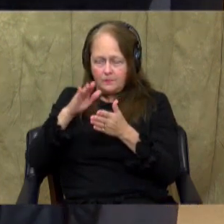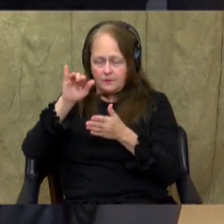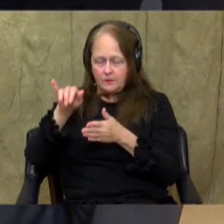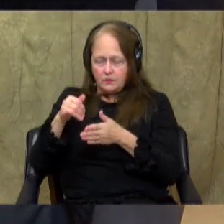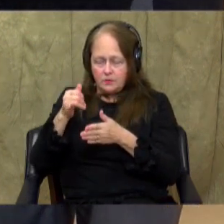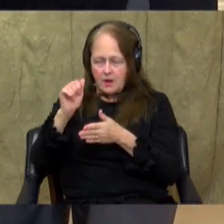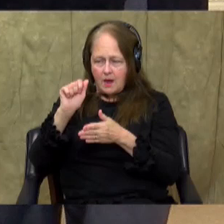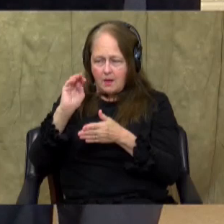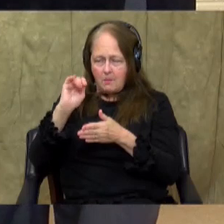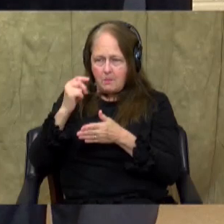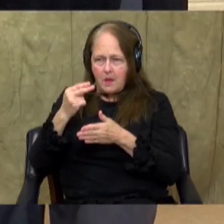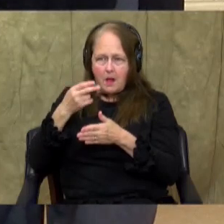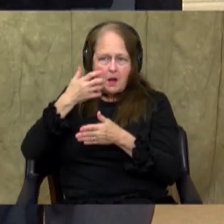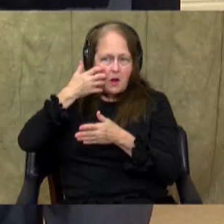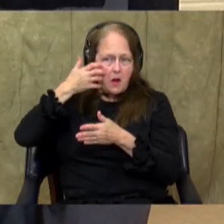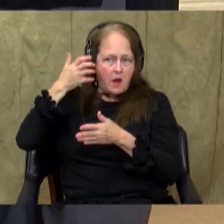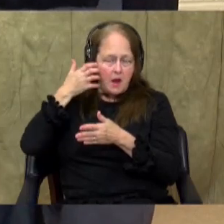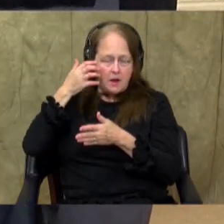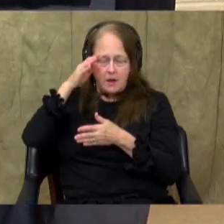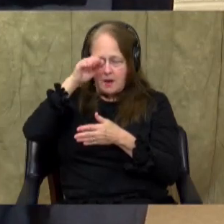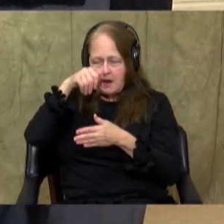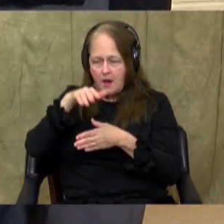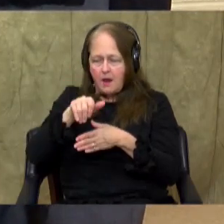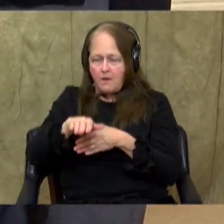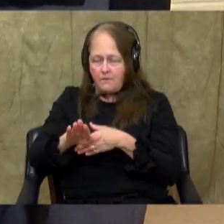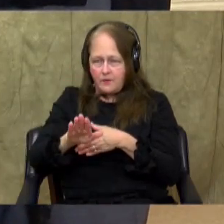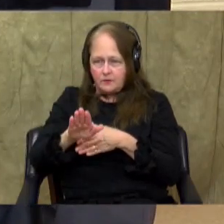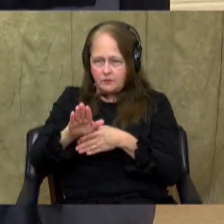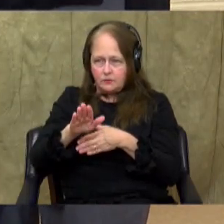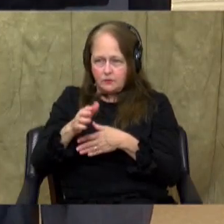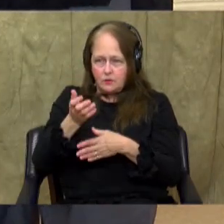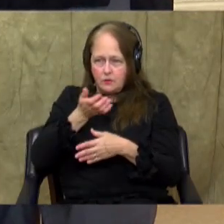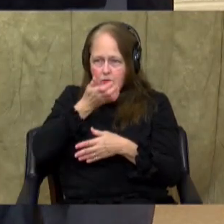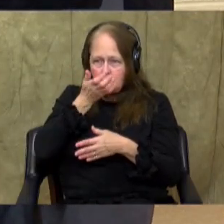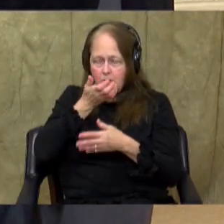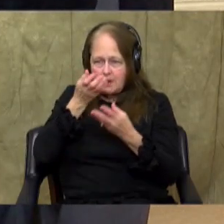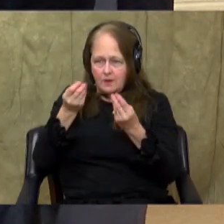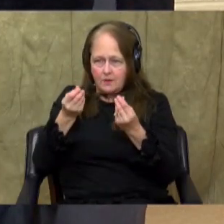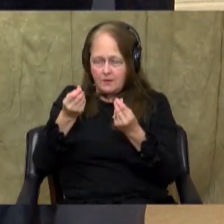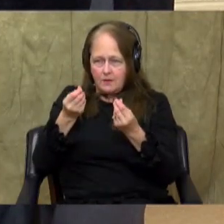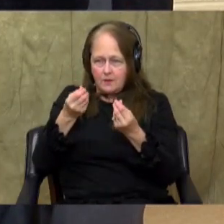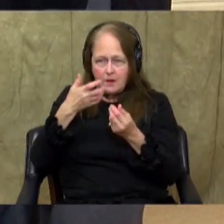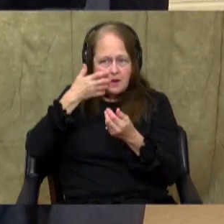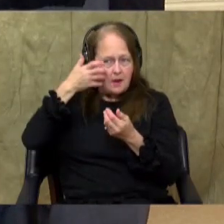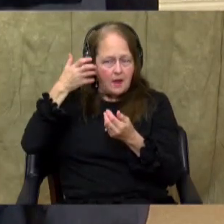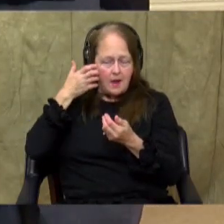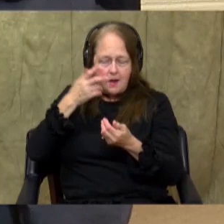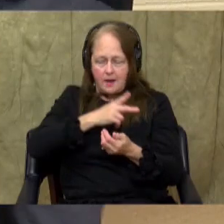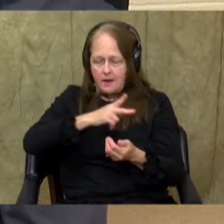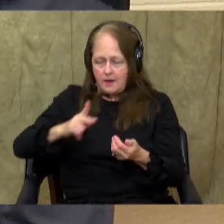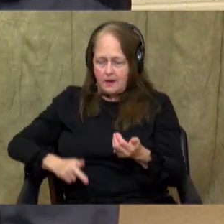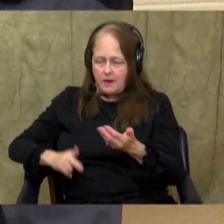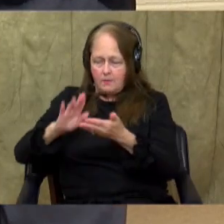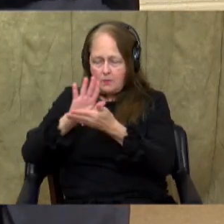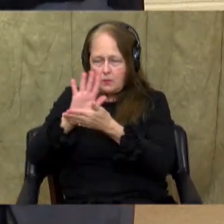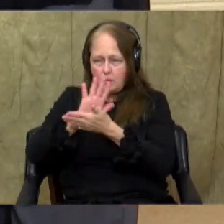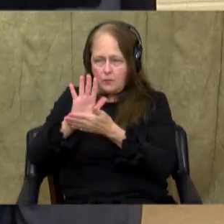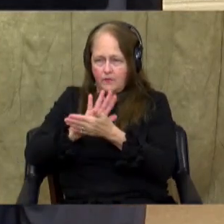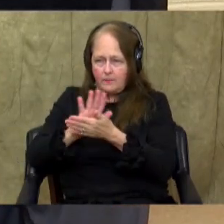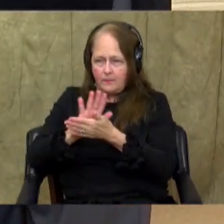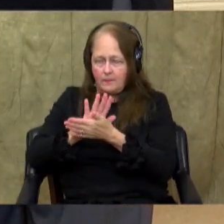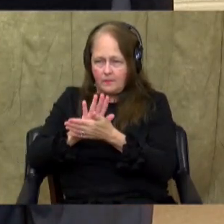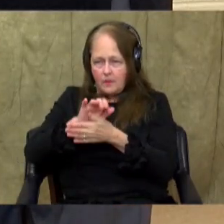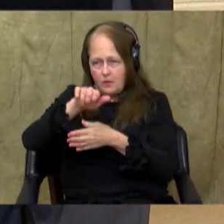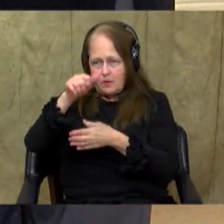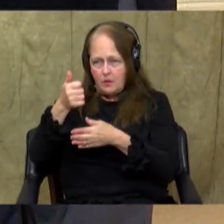Jemiah said, lions, elephants, grasslands come to mind. And, of course, the Lion King movie. A couple of other students